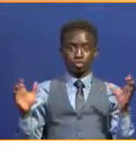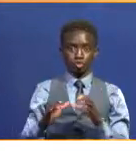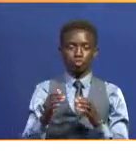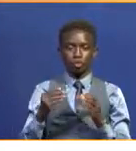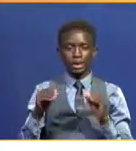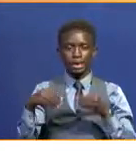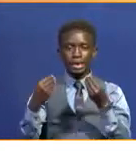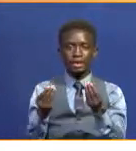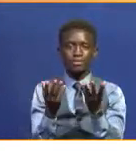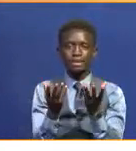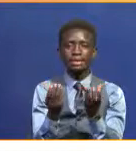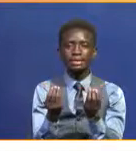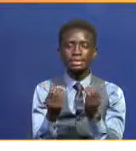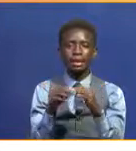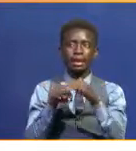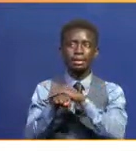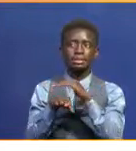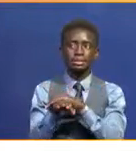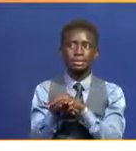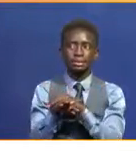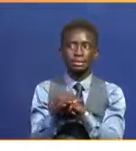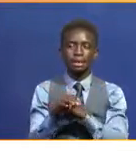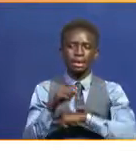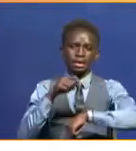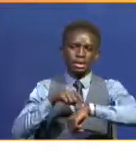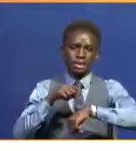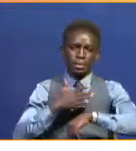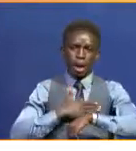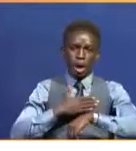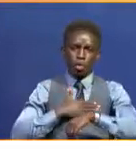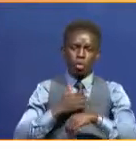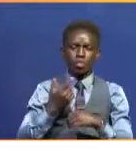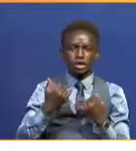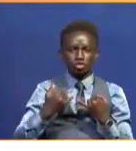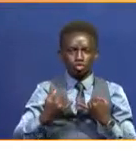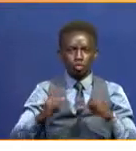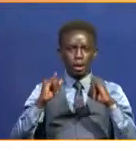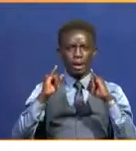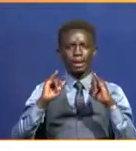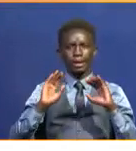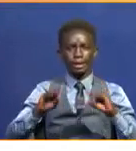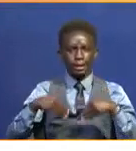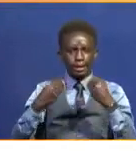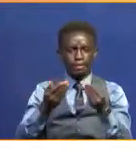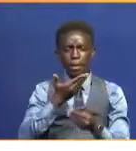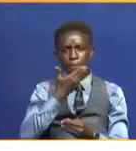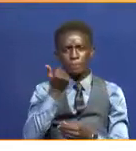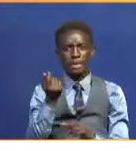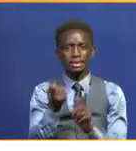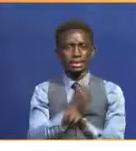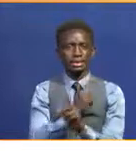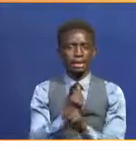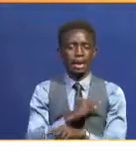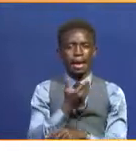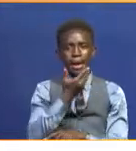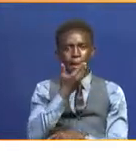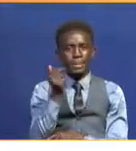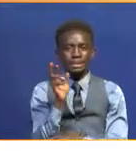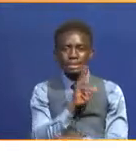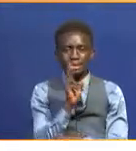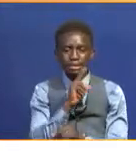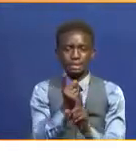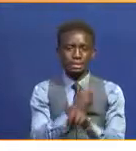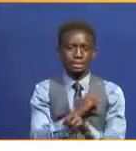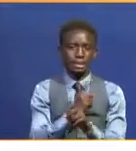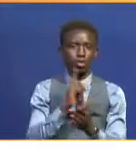of access. We take all our time trying to give you the best return, best risk-weighted return that we've